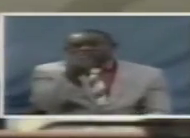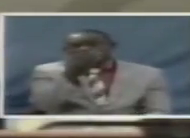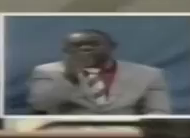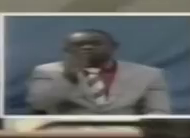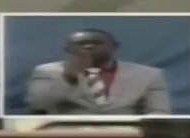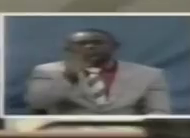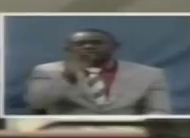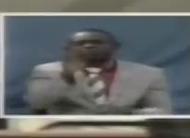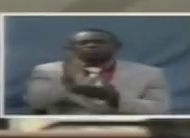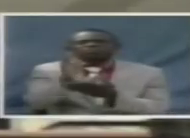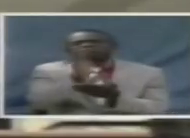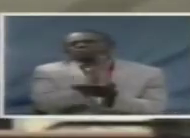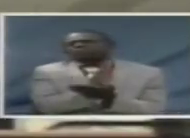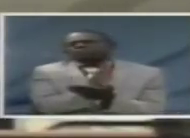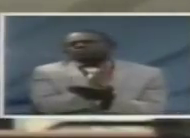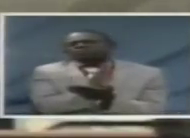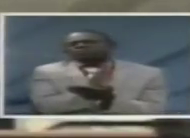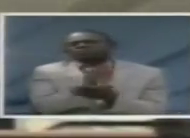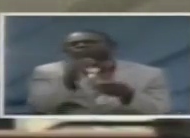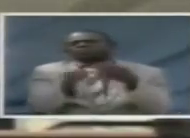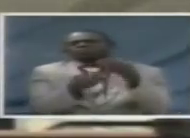114.9 billion, equivalent to